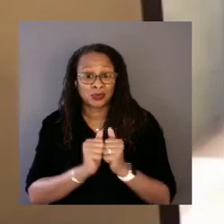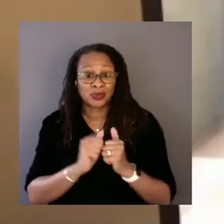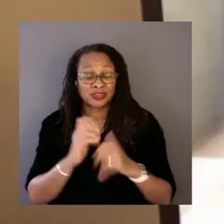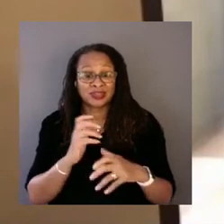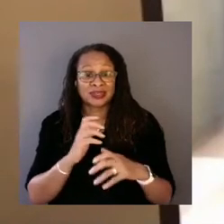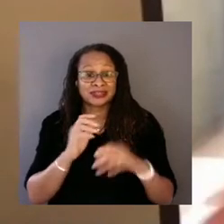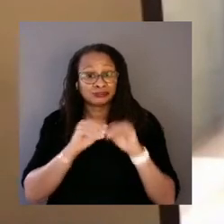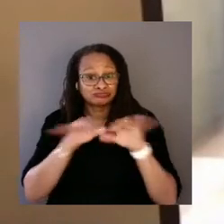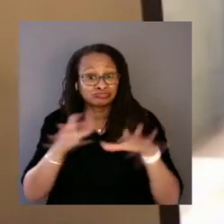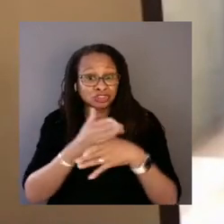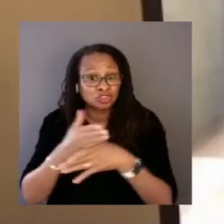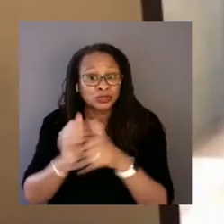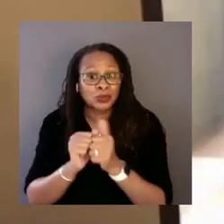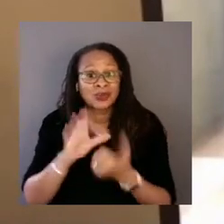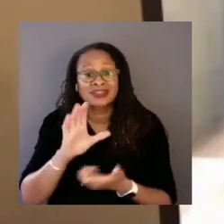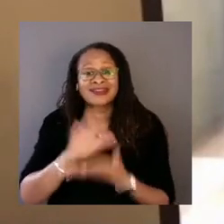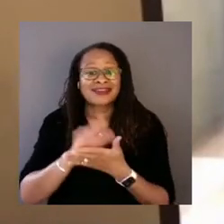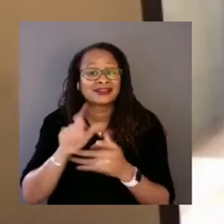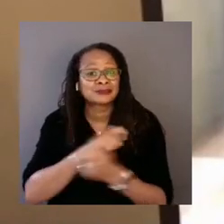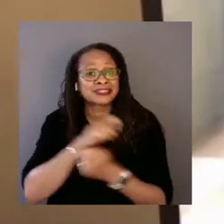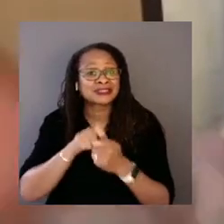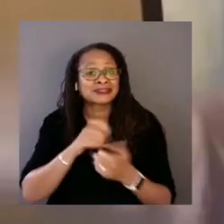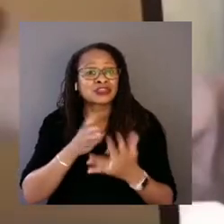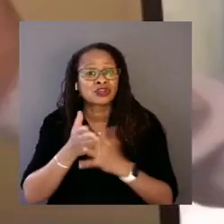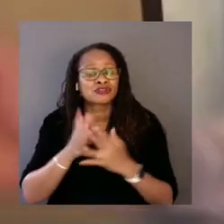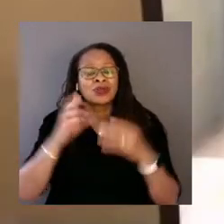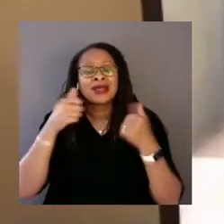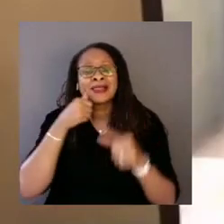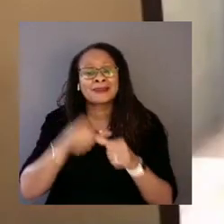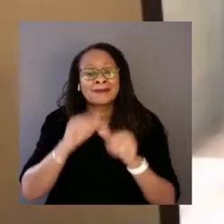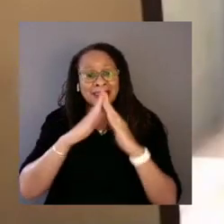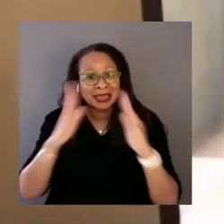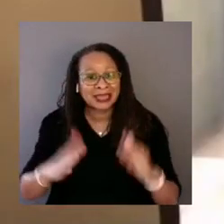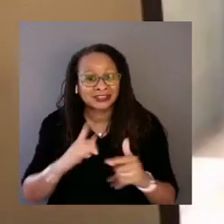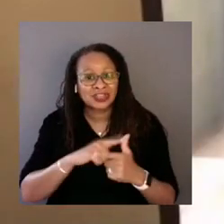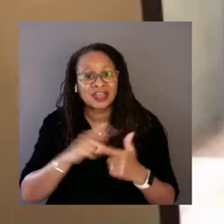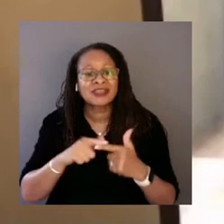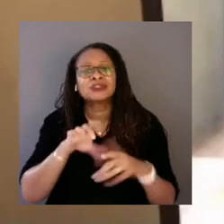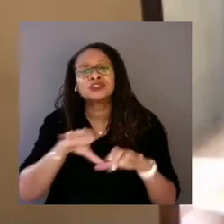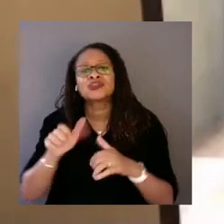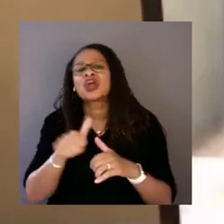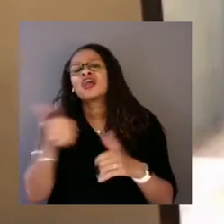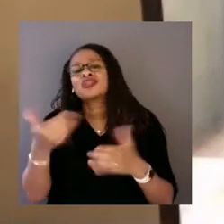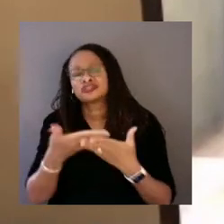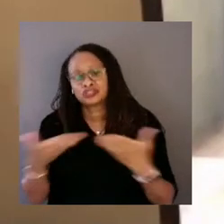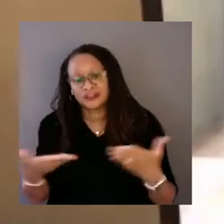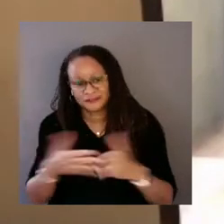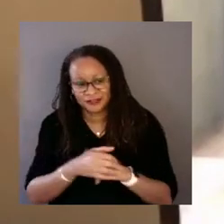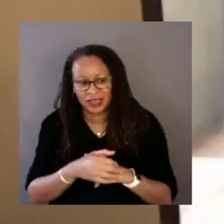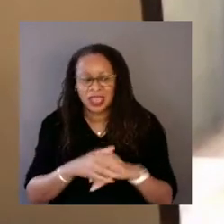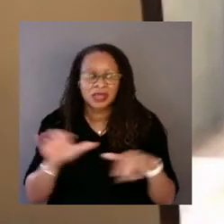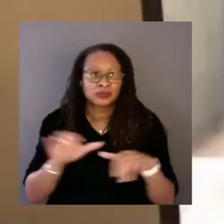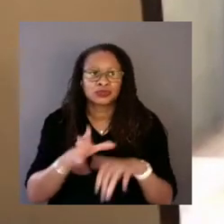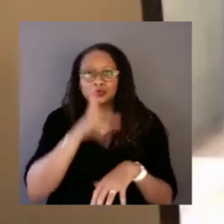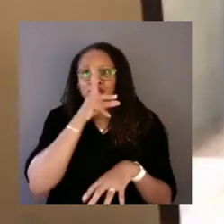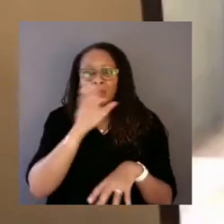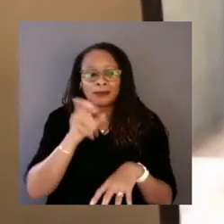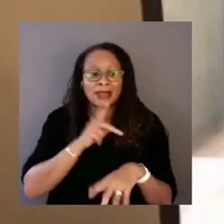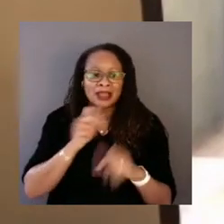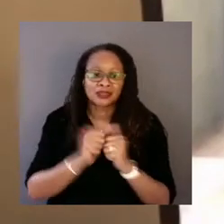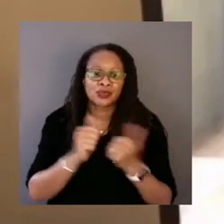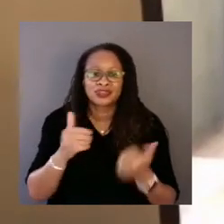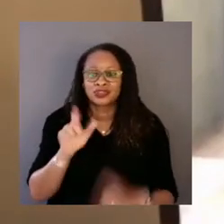Academy specifically, has been through the mailing house. And then we do the other stuff, you know, like, we'll do talkbacks with you, Carlos, with